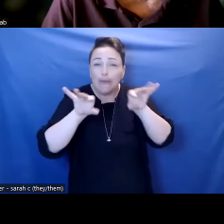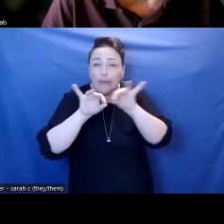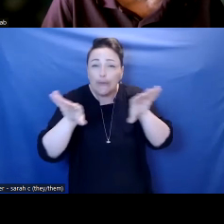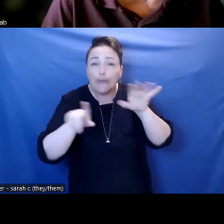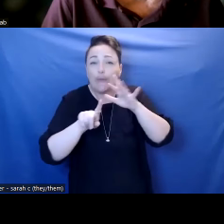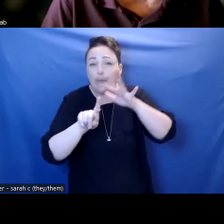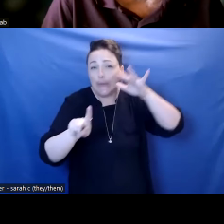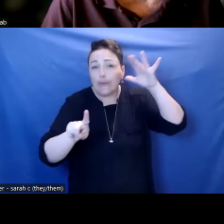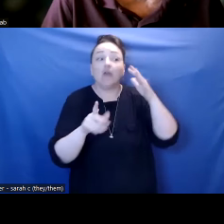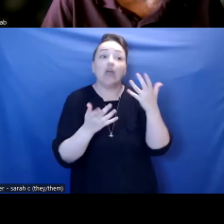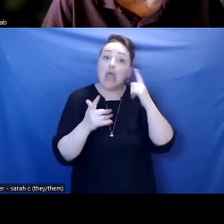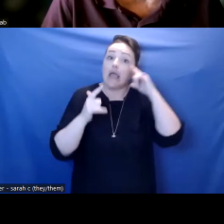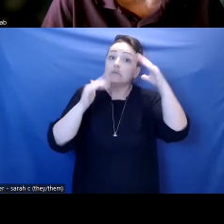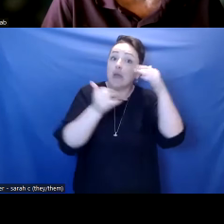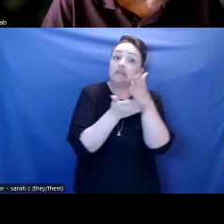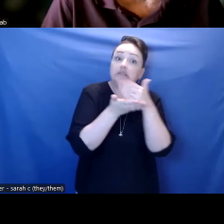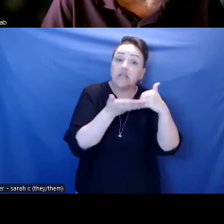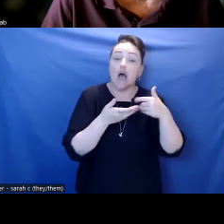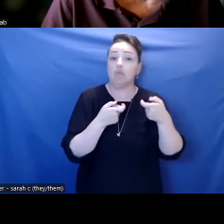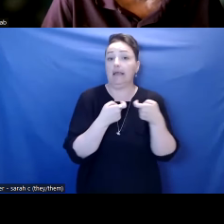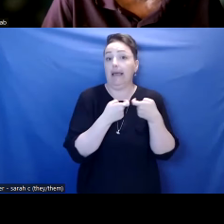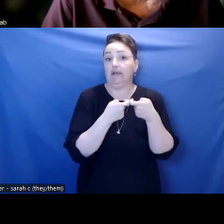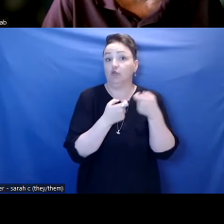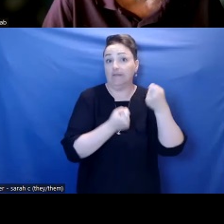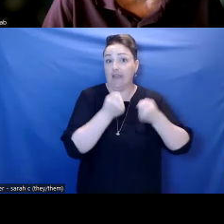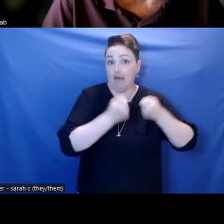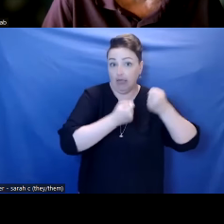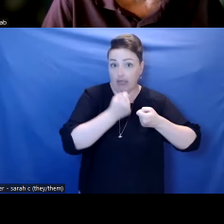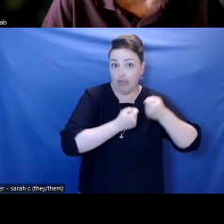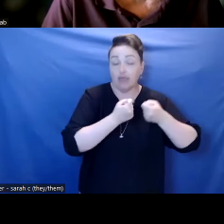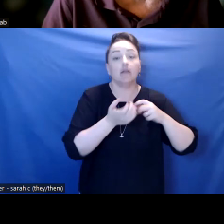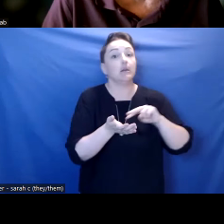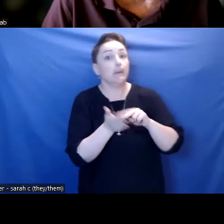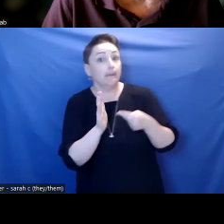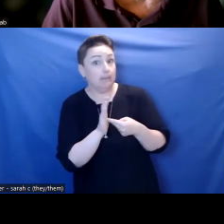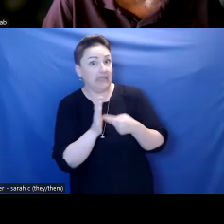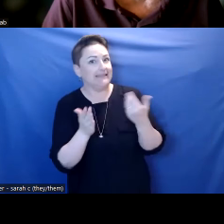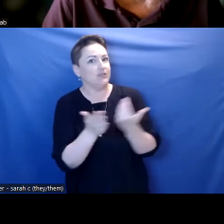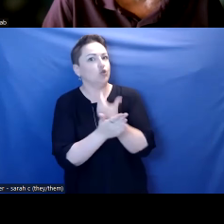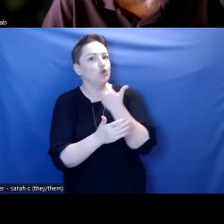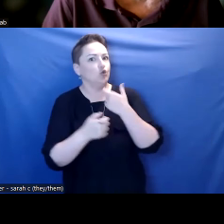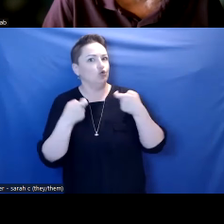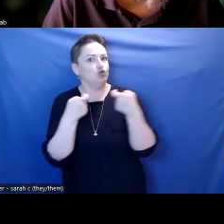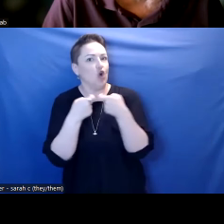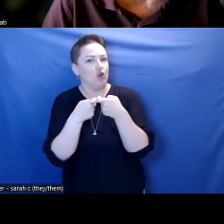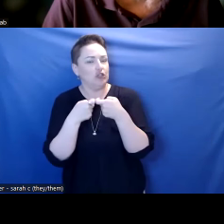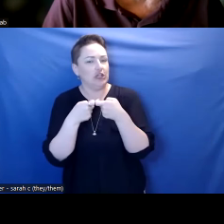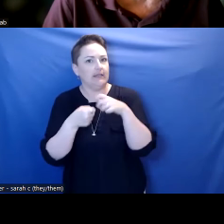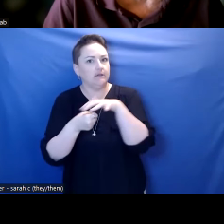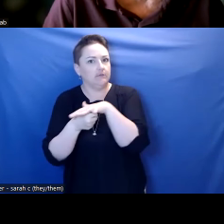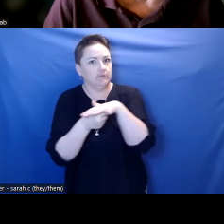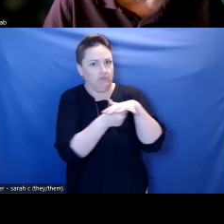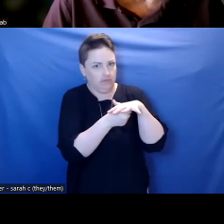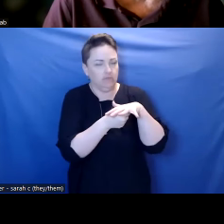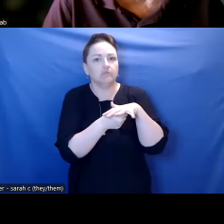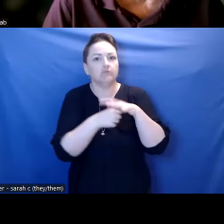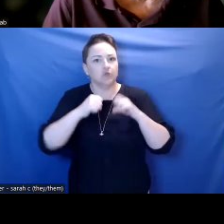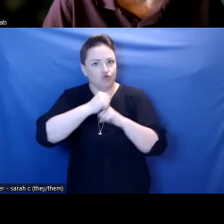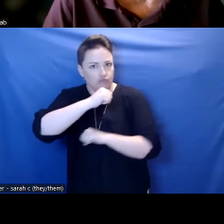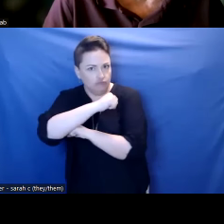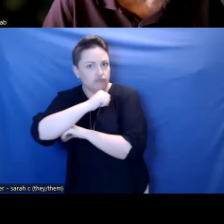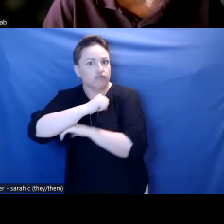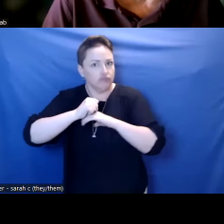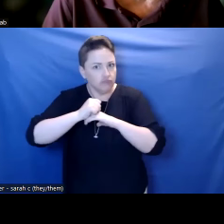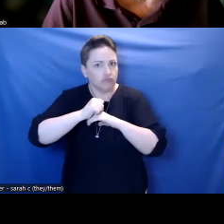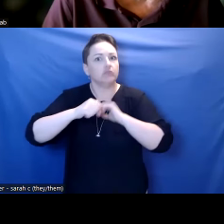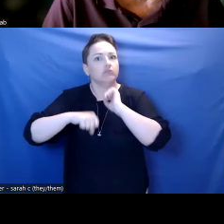vehicles, which means we'll have to have new charging infrastructure for that volume of vehicles. And also we have to